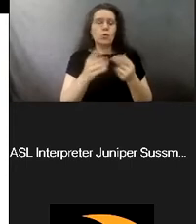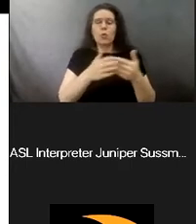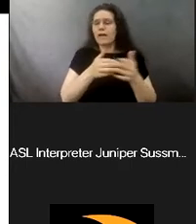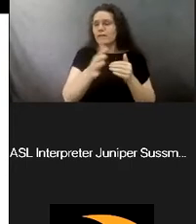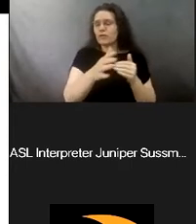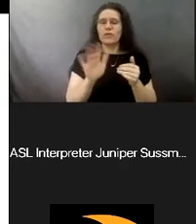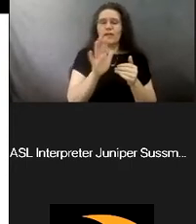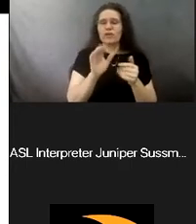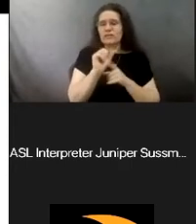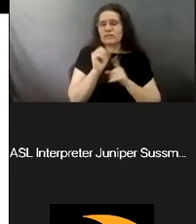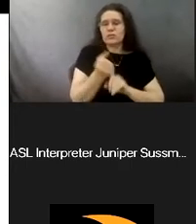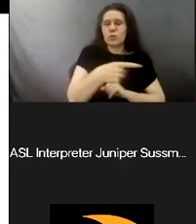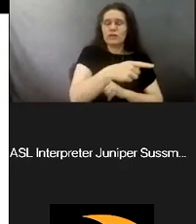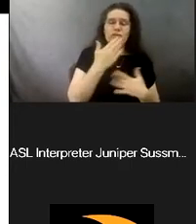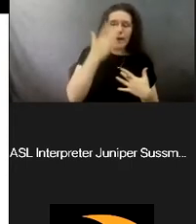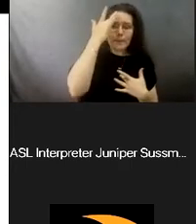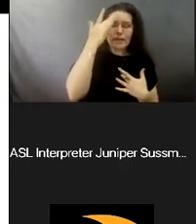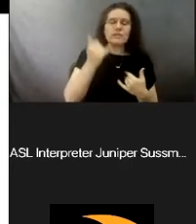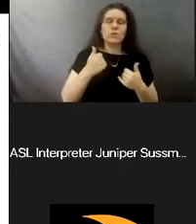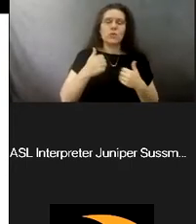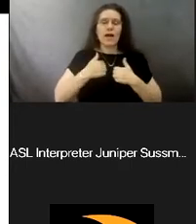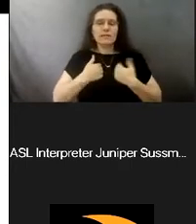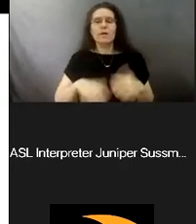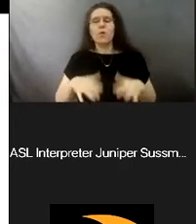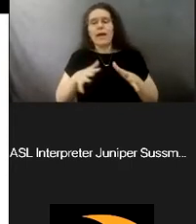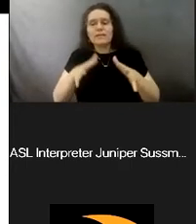those conditions do become a disability.